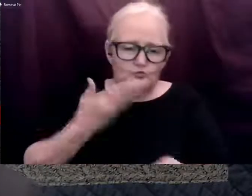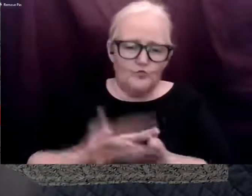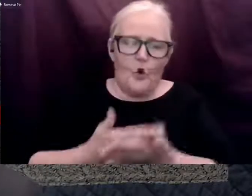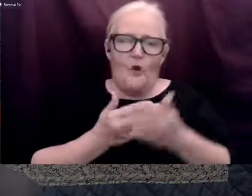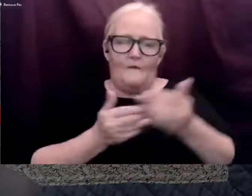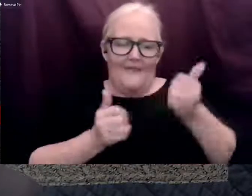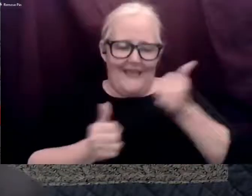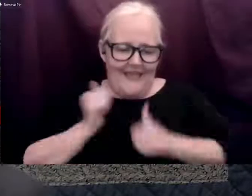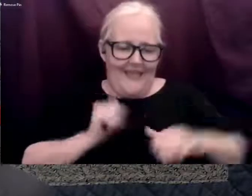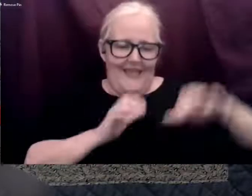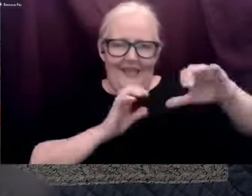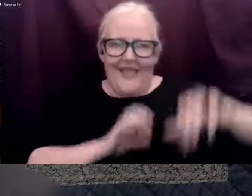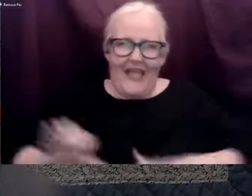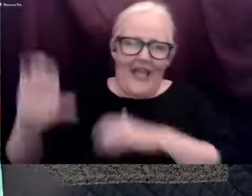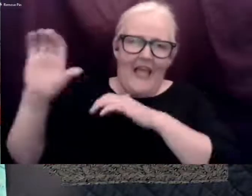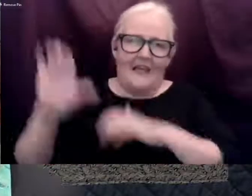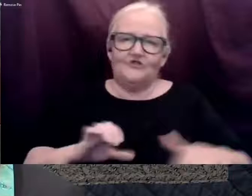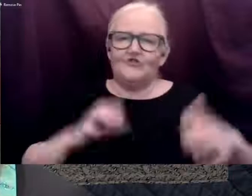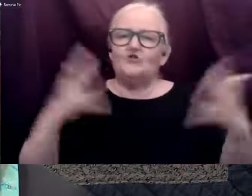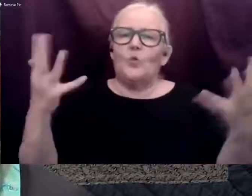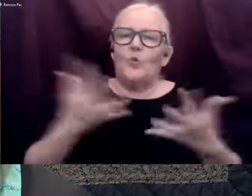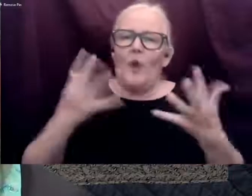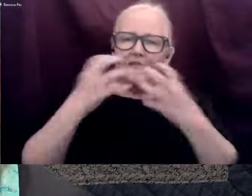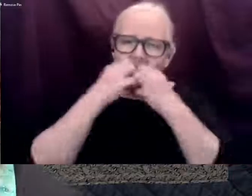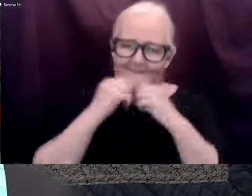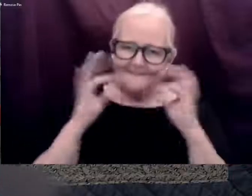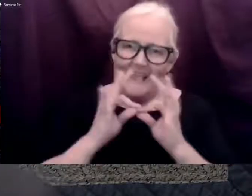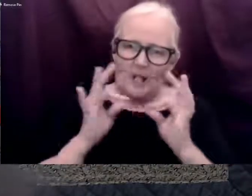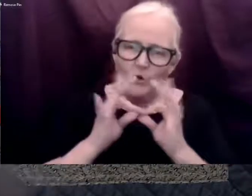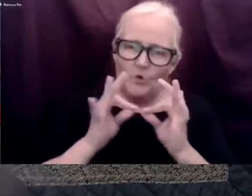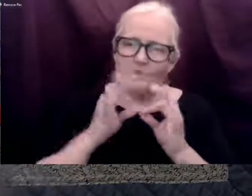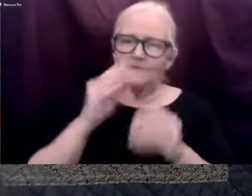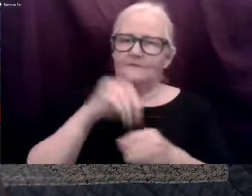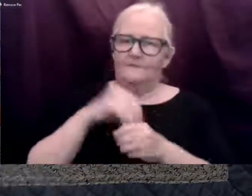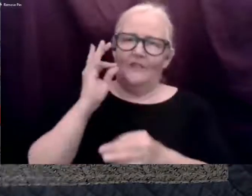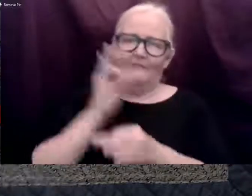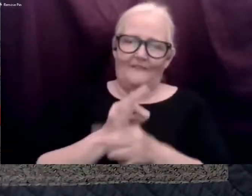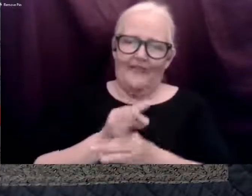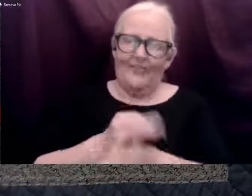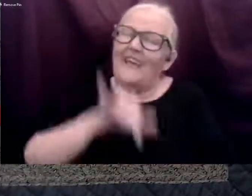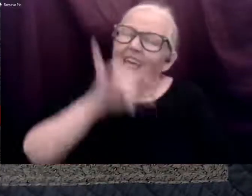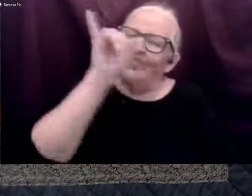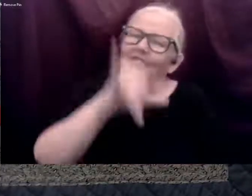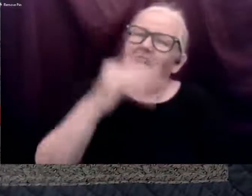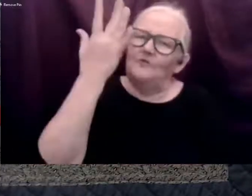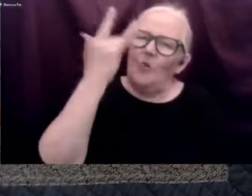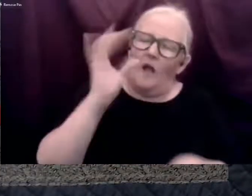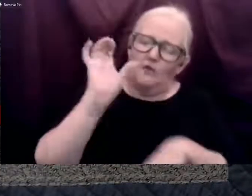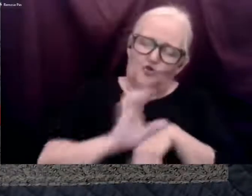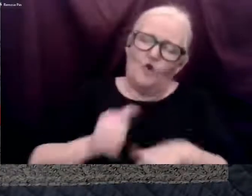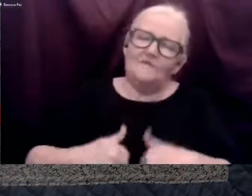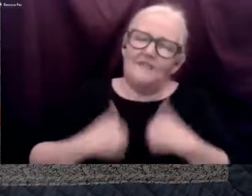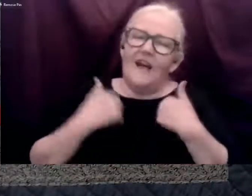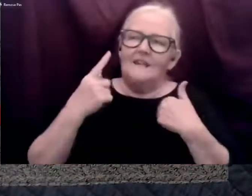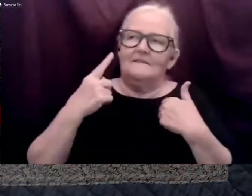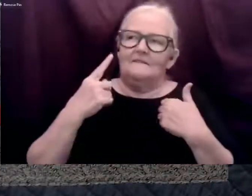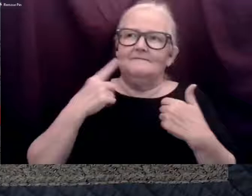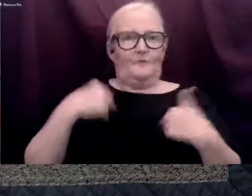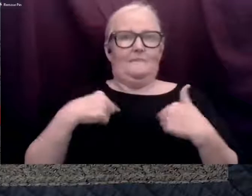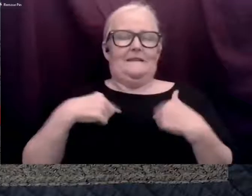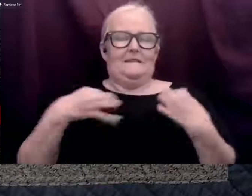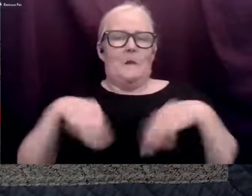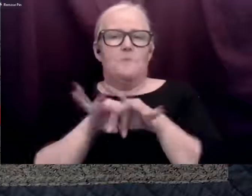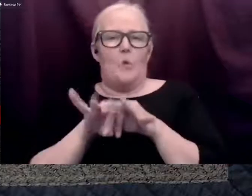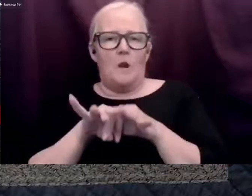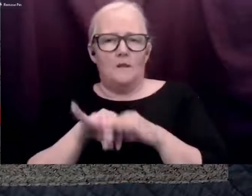are the kinds of experiences that make church important to me, that make me want to raise my children in religious